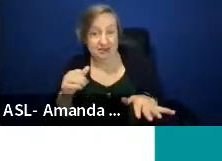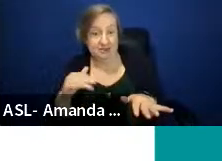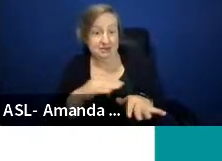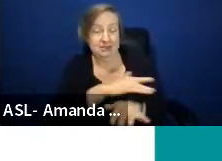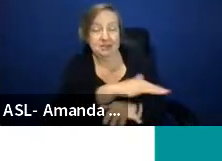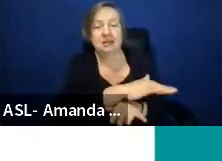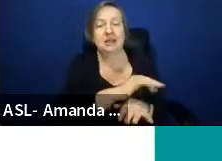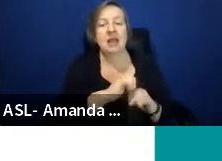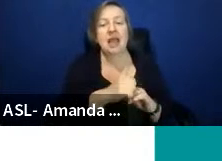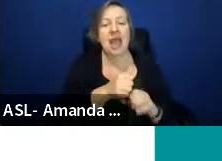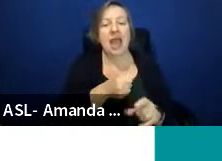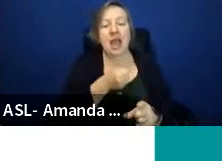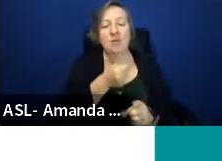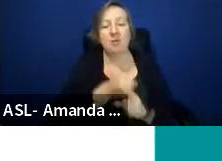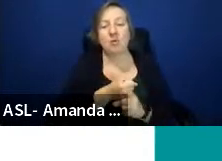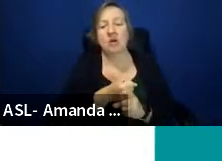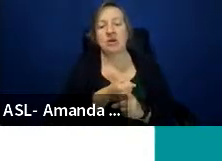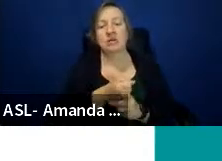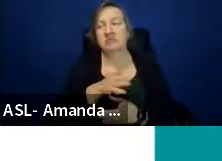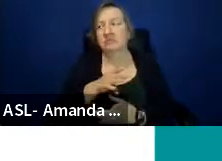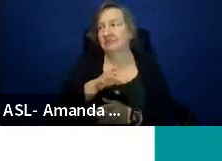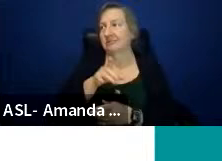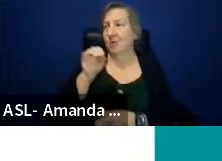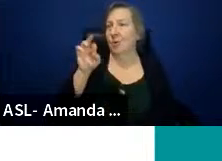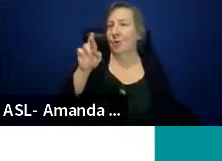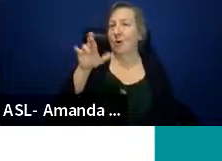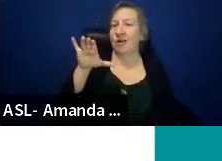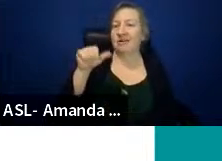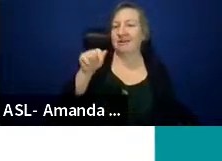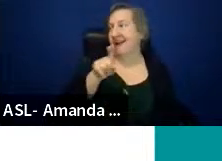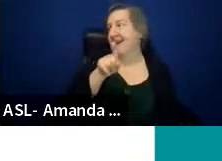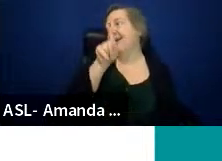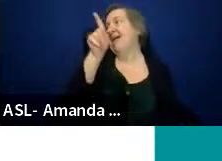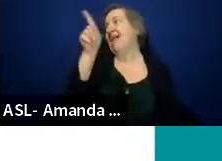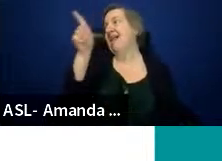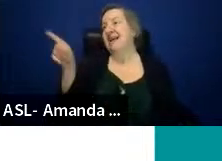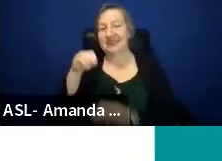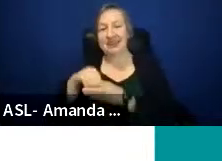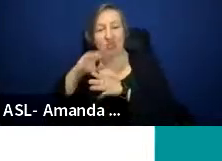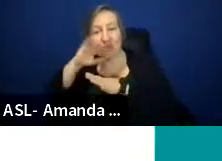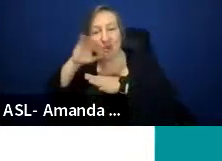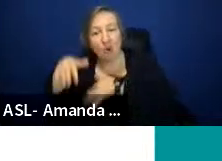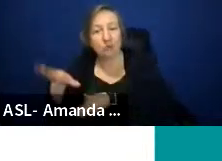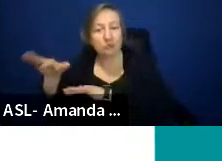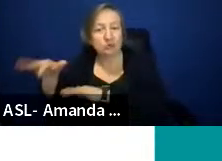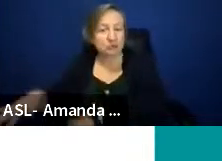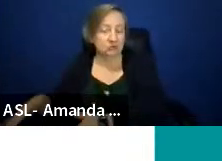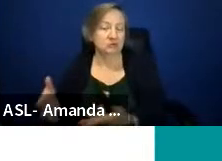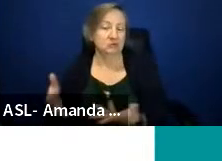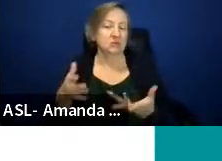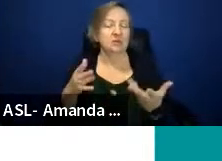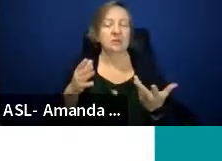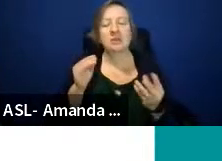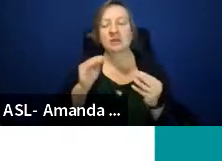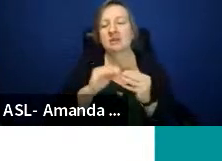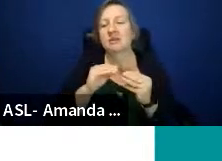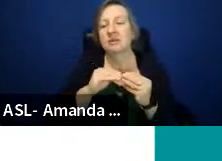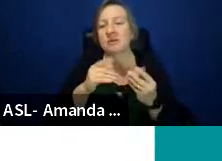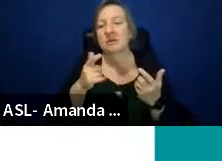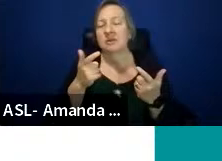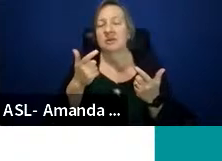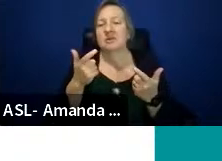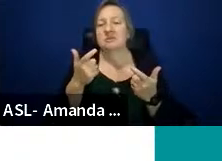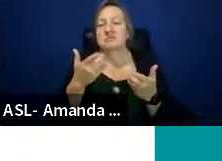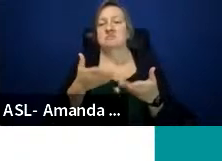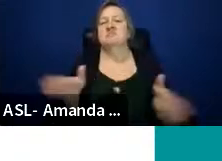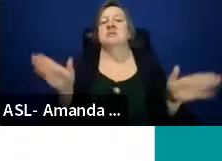the salmon affect orca downstream? So it looks at a much wider geographic area. And there are